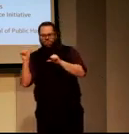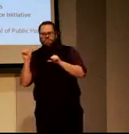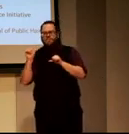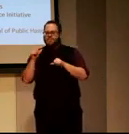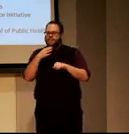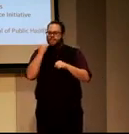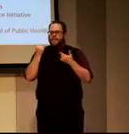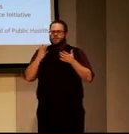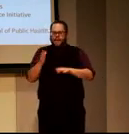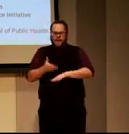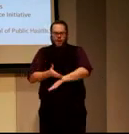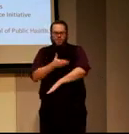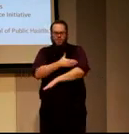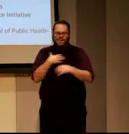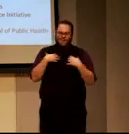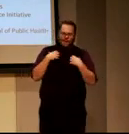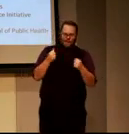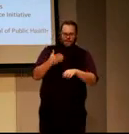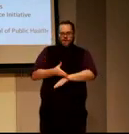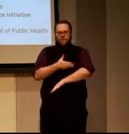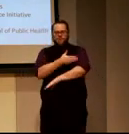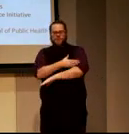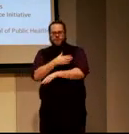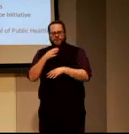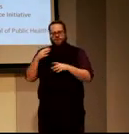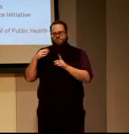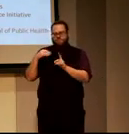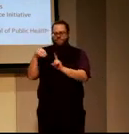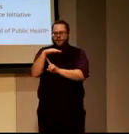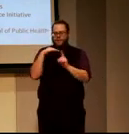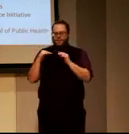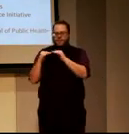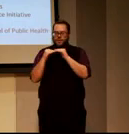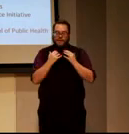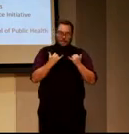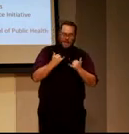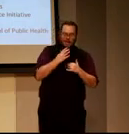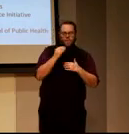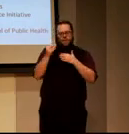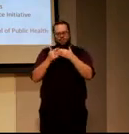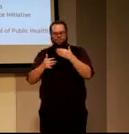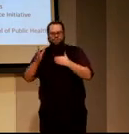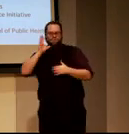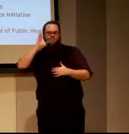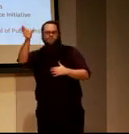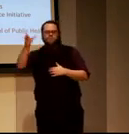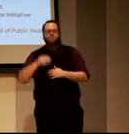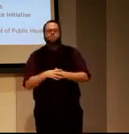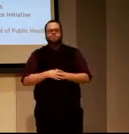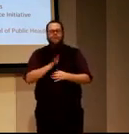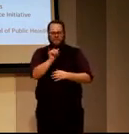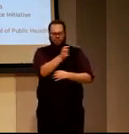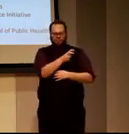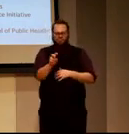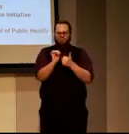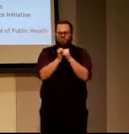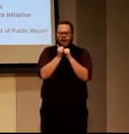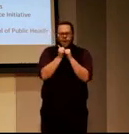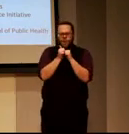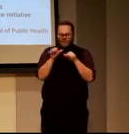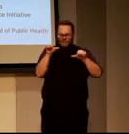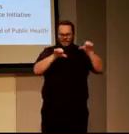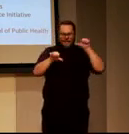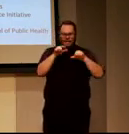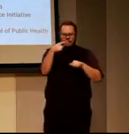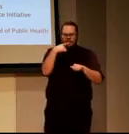health and for improving environmental equity, both now as well as into the future. But how can we achieve this transition when the science is telling